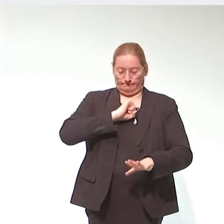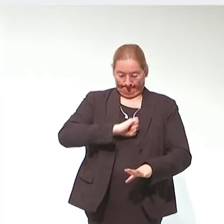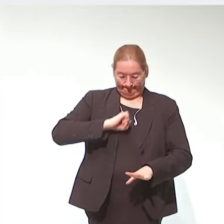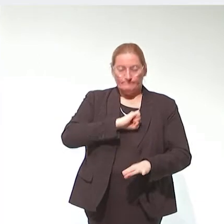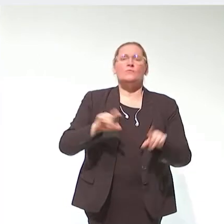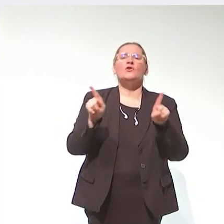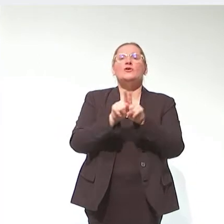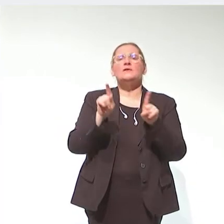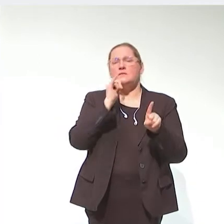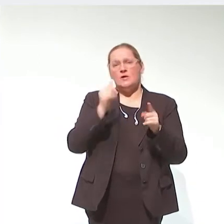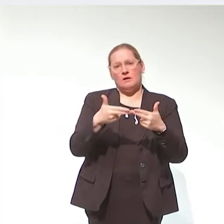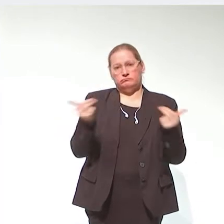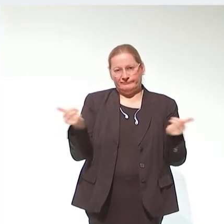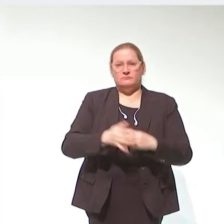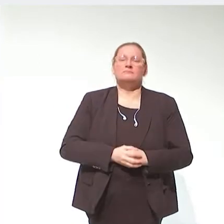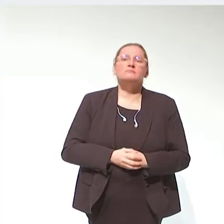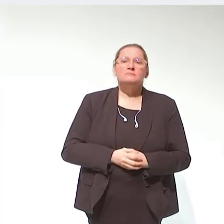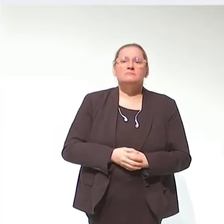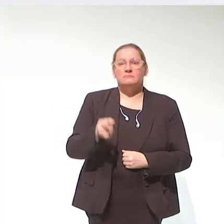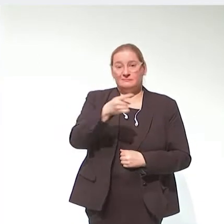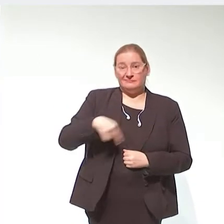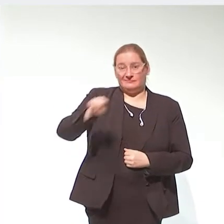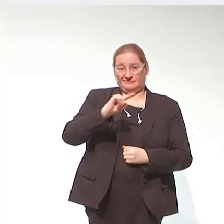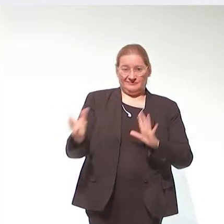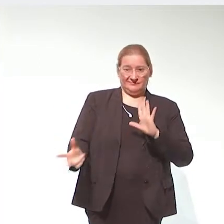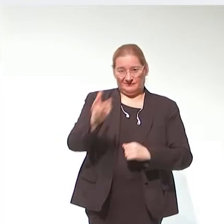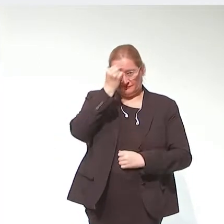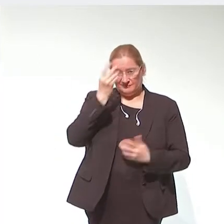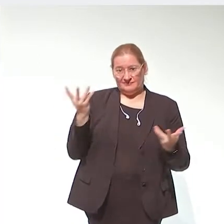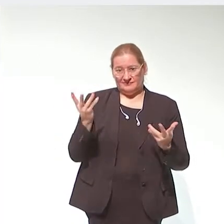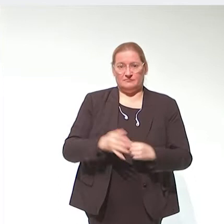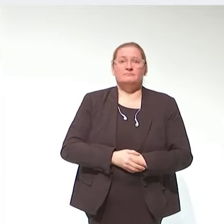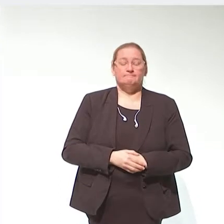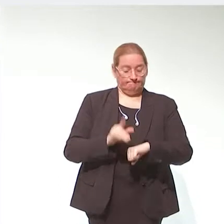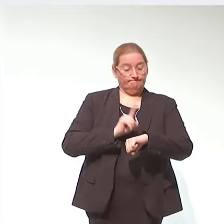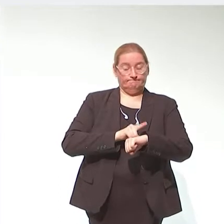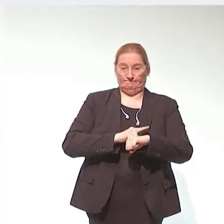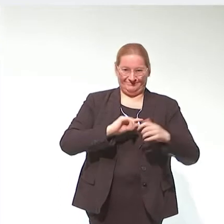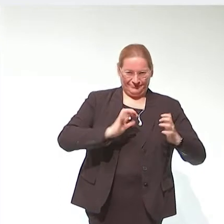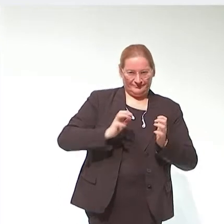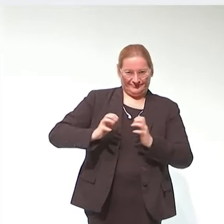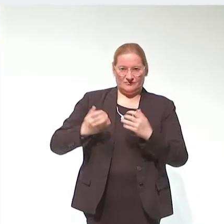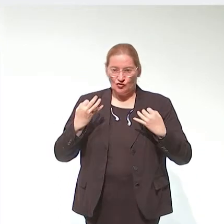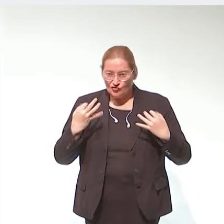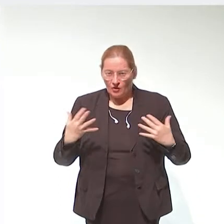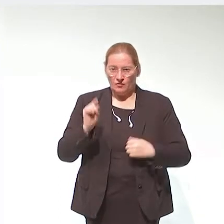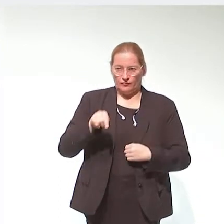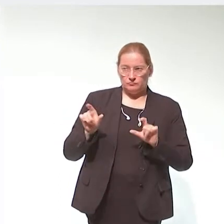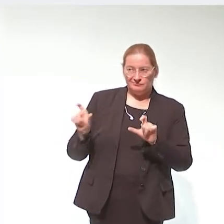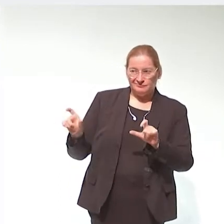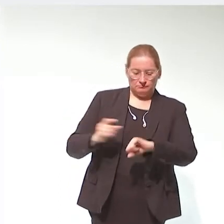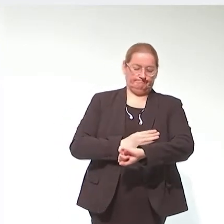spoken today. Another thing, as you will have understood, we have a very